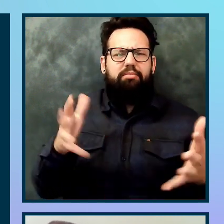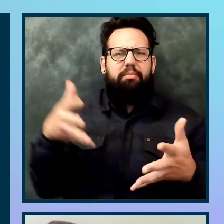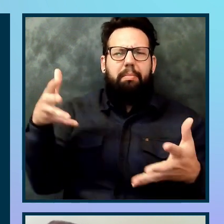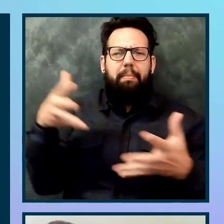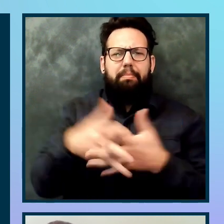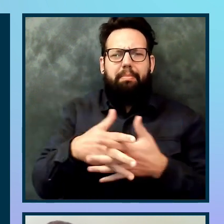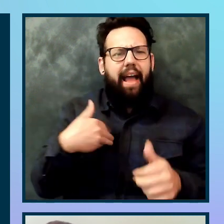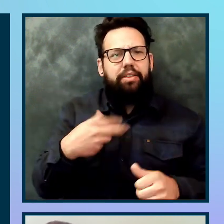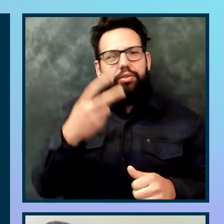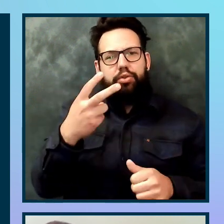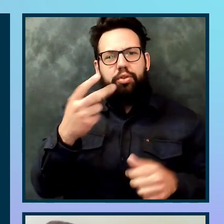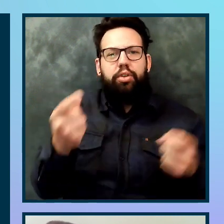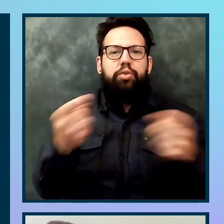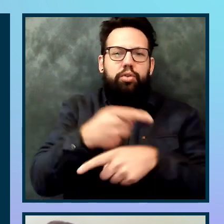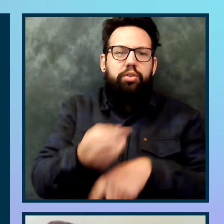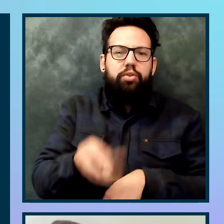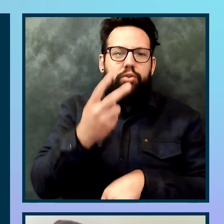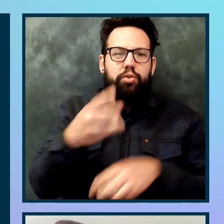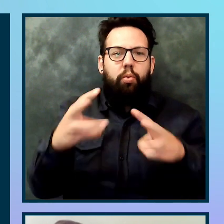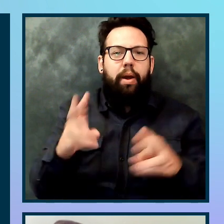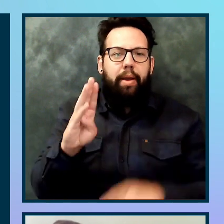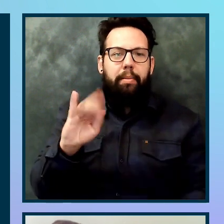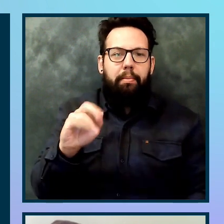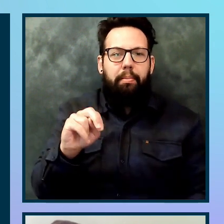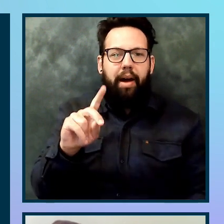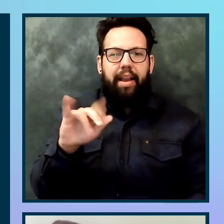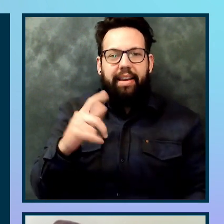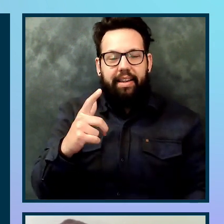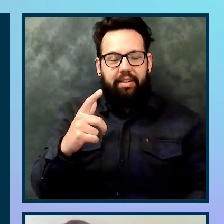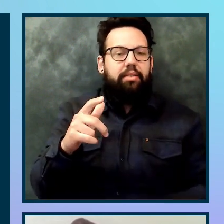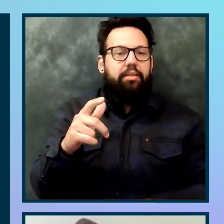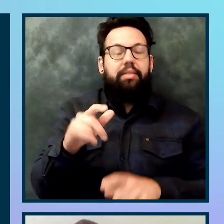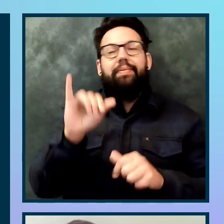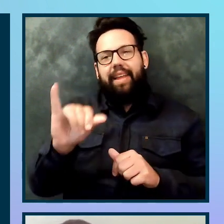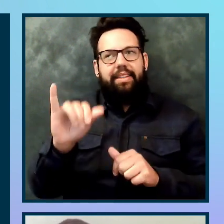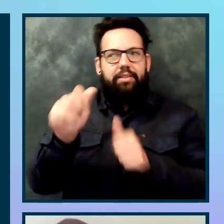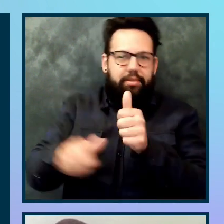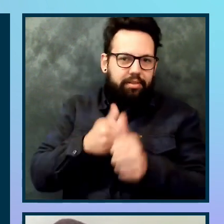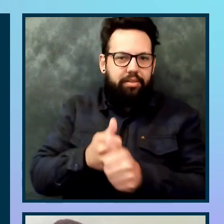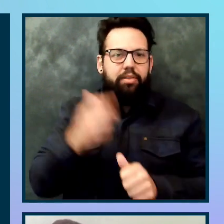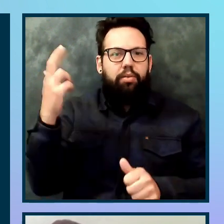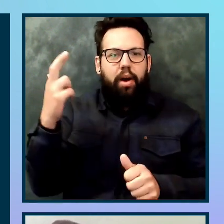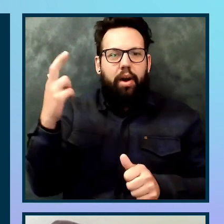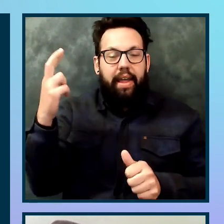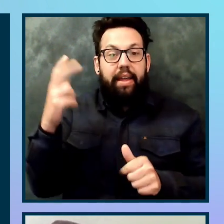binding built in. And so that's why it's uppercase as opposed to lowercase on the input element. And so